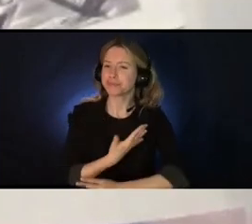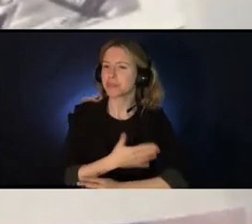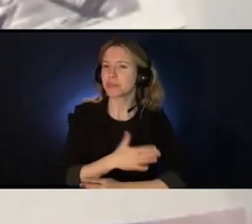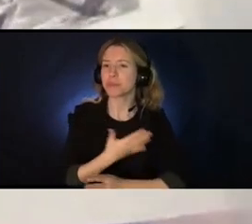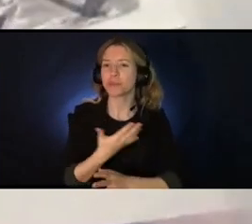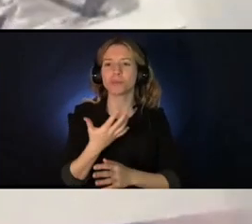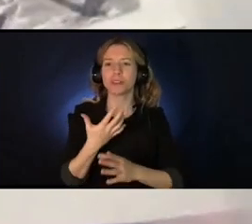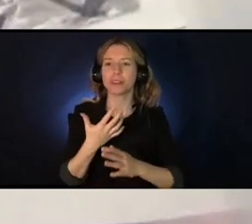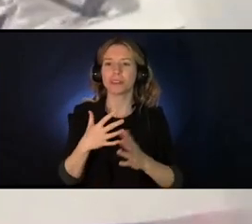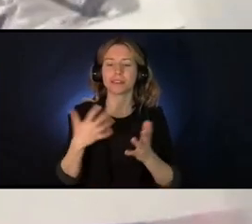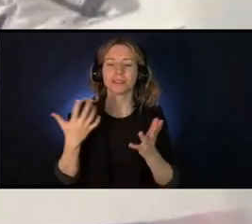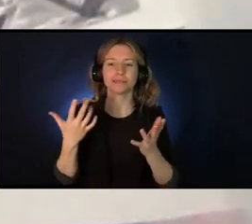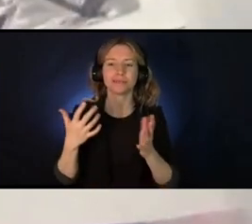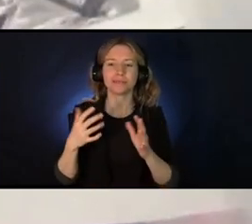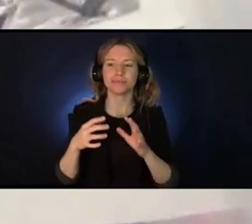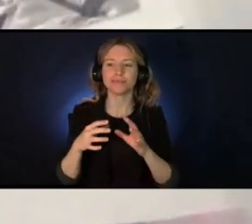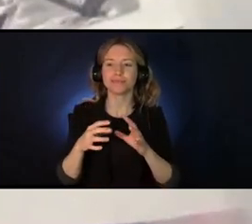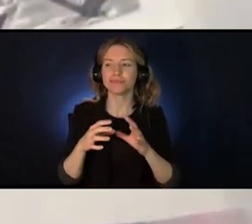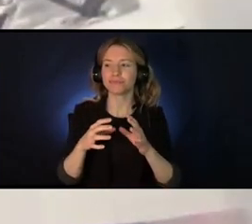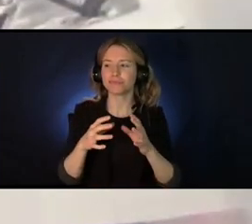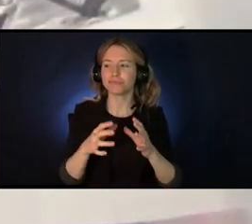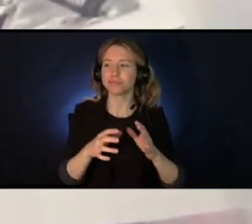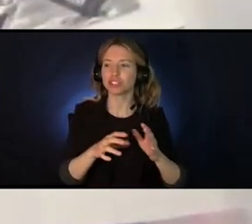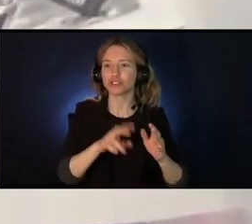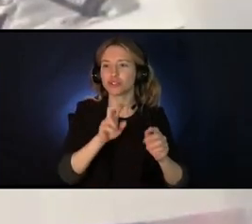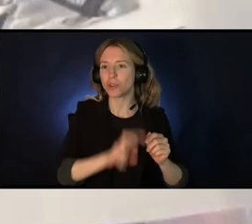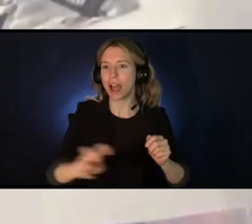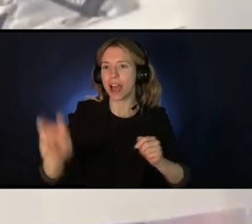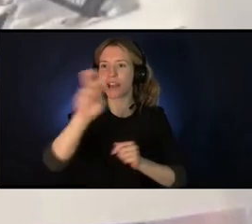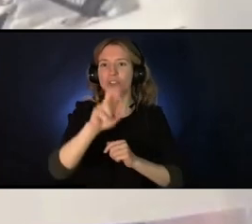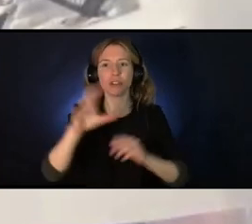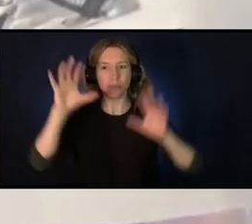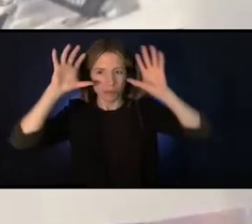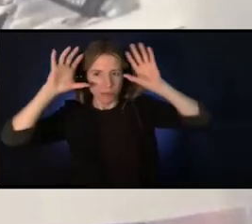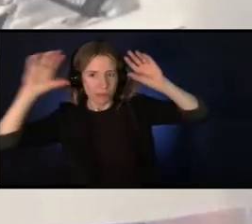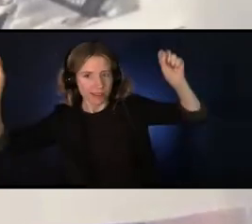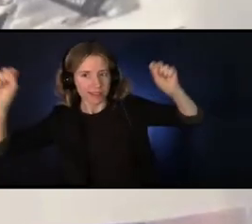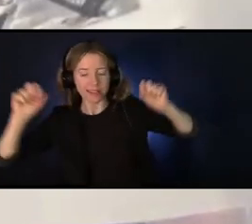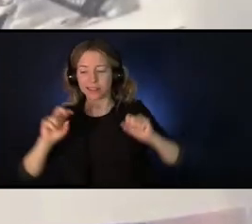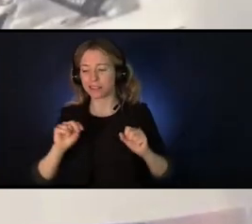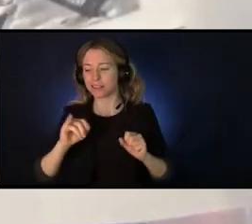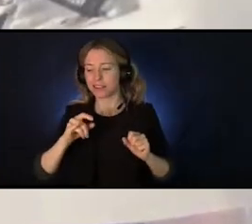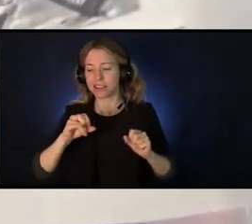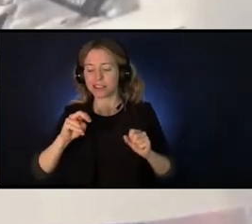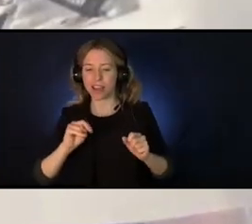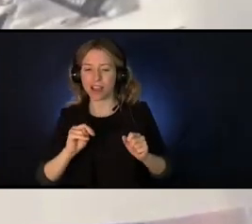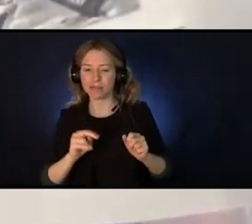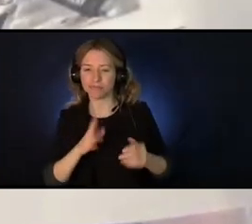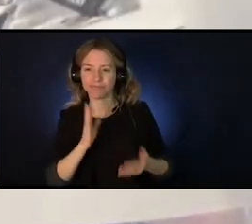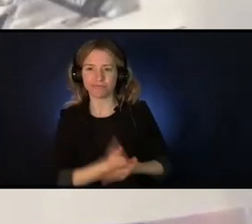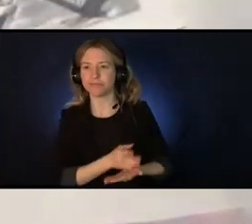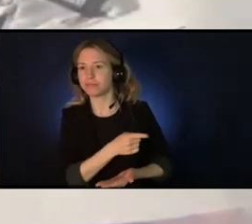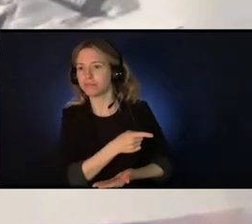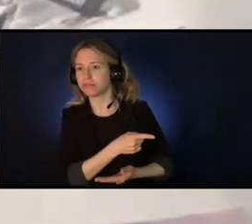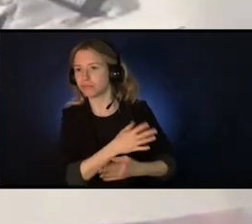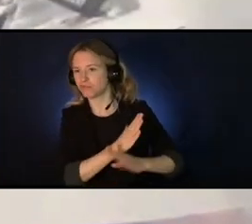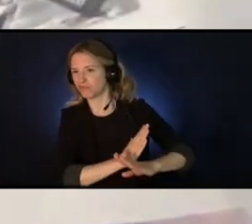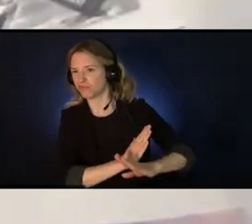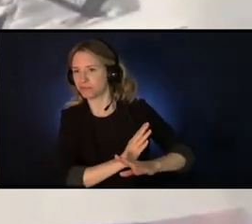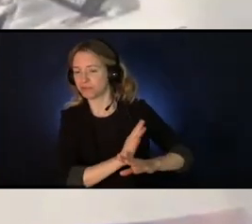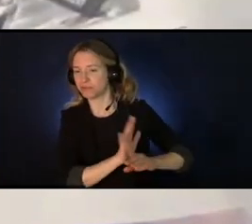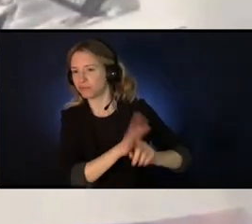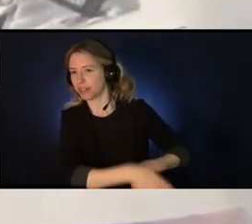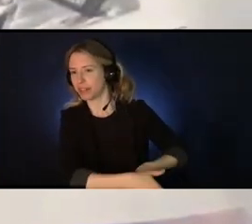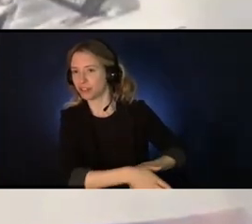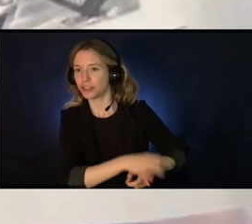adventures by Nixon. And she is amazing. She's now 80 years